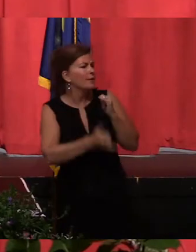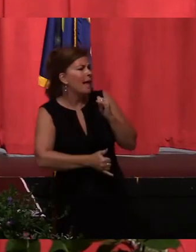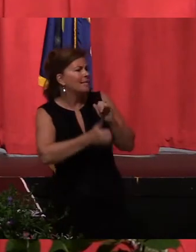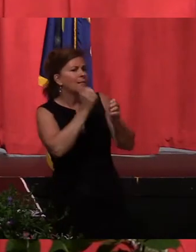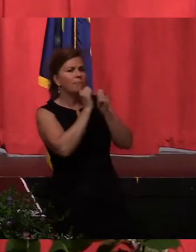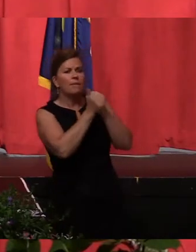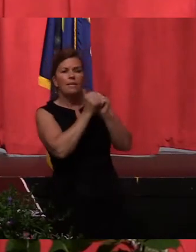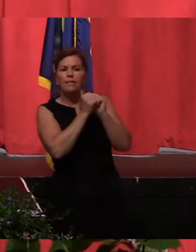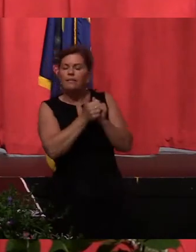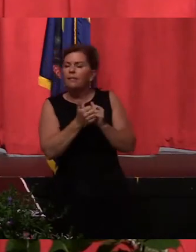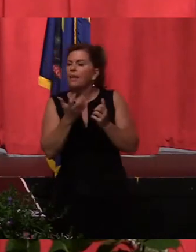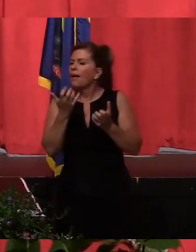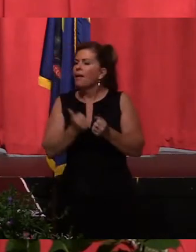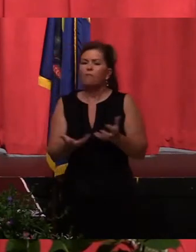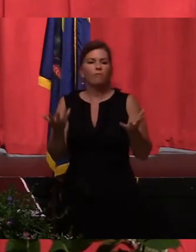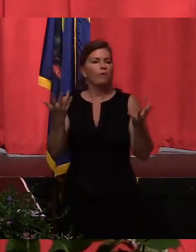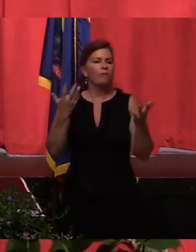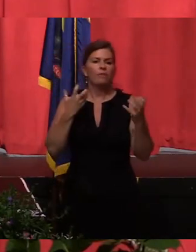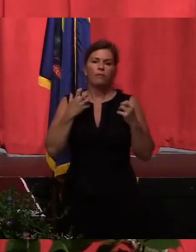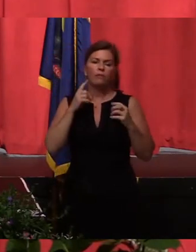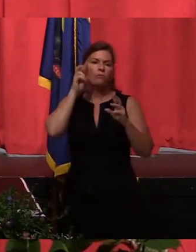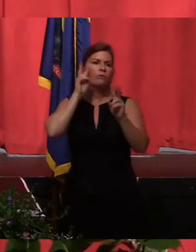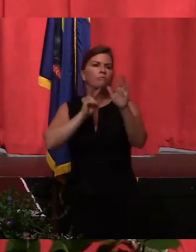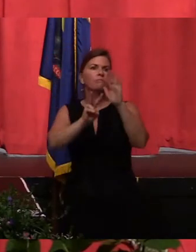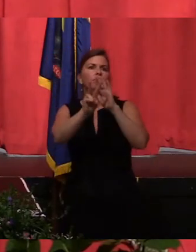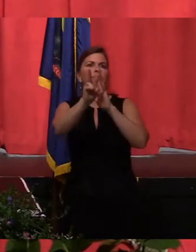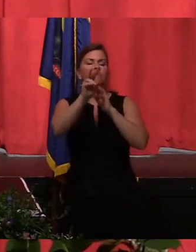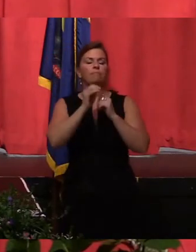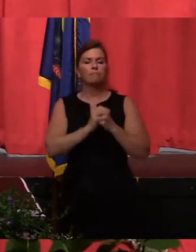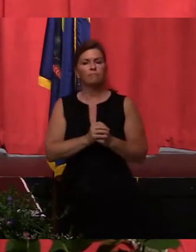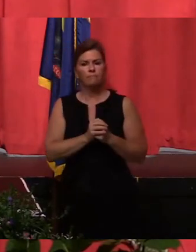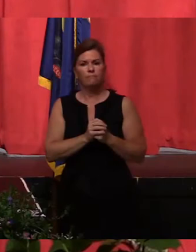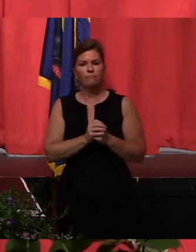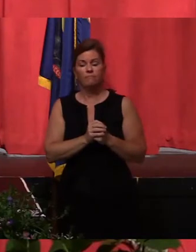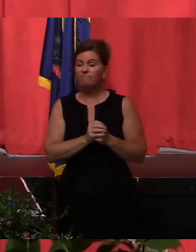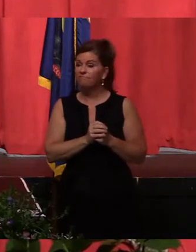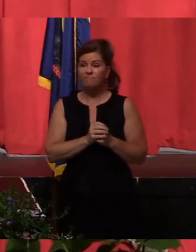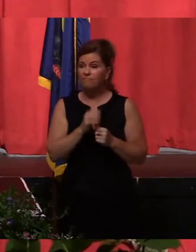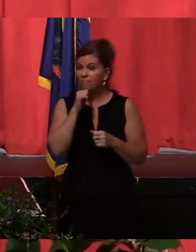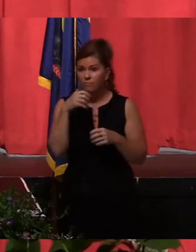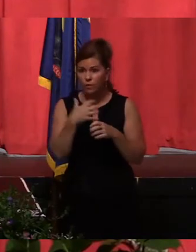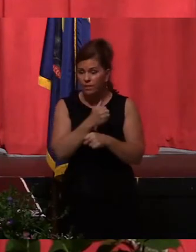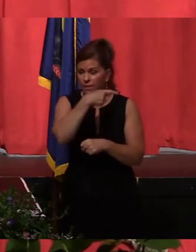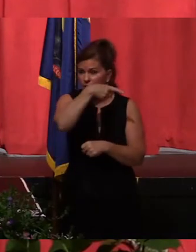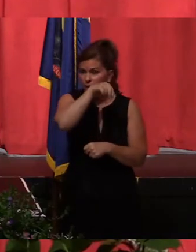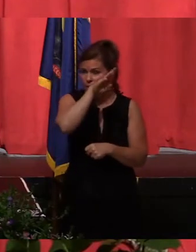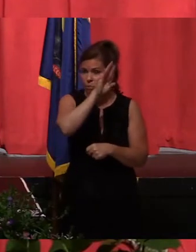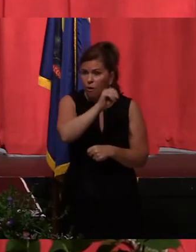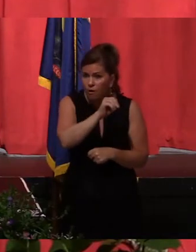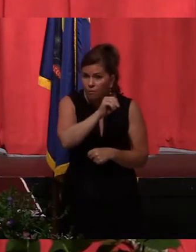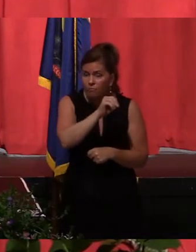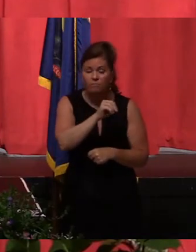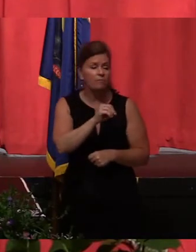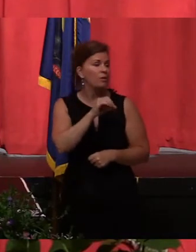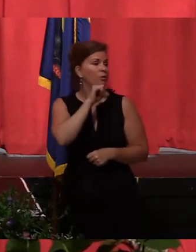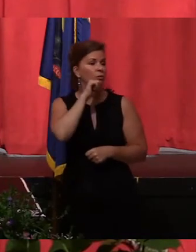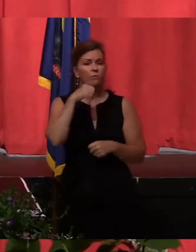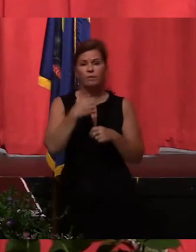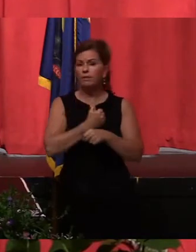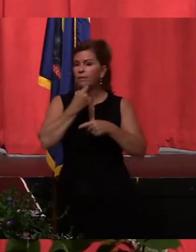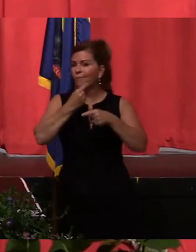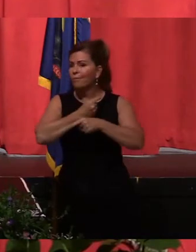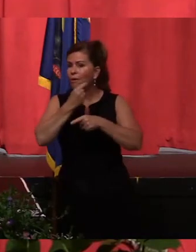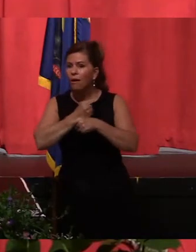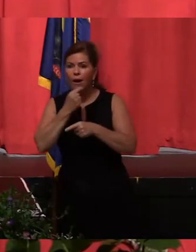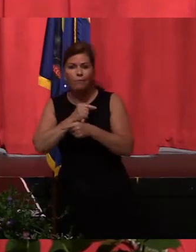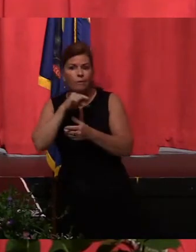was everything to leave behind. We didn't get prom. We didn't get a proper graduation, a